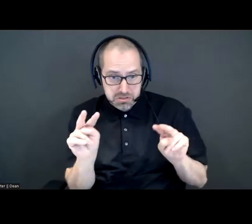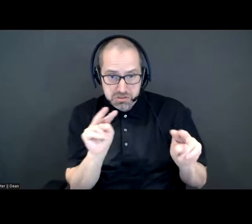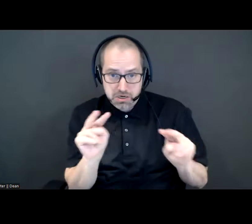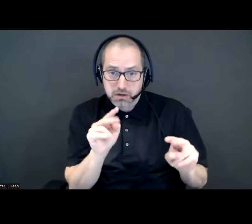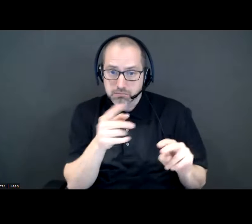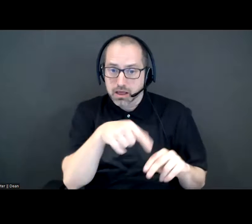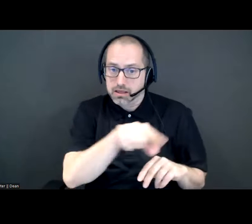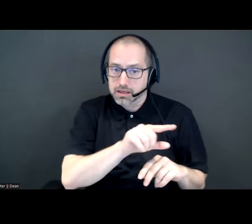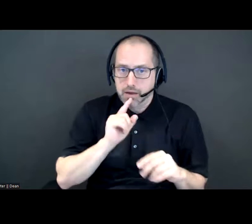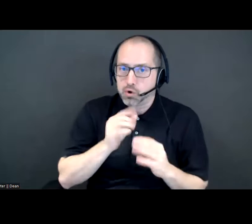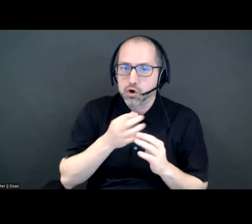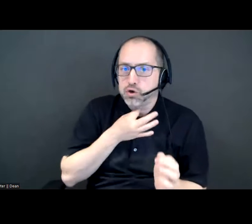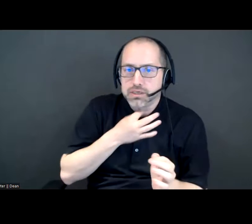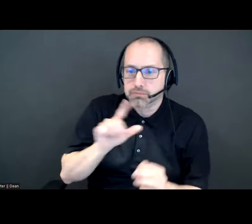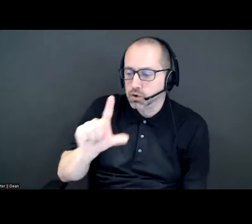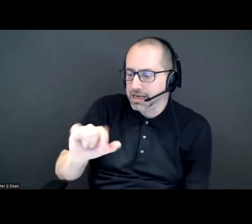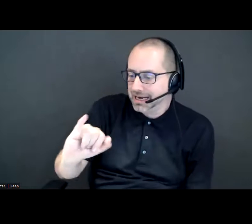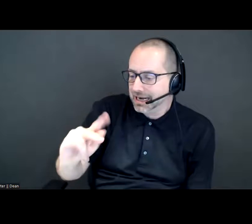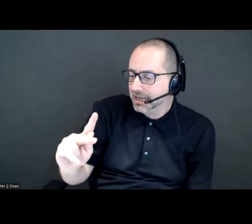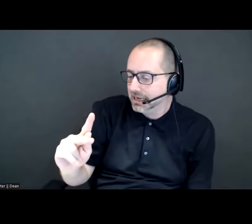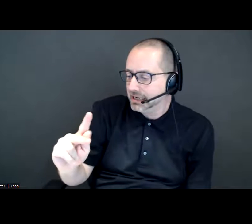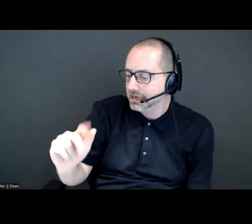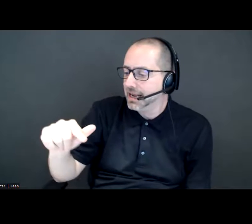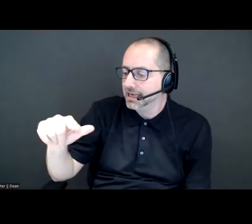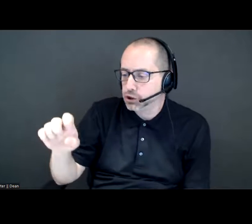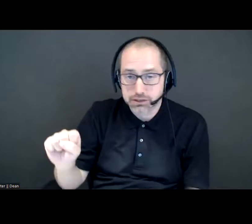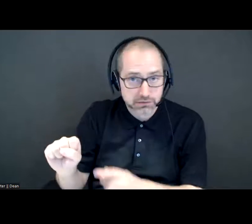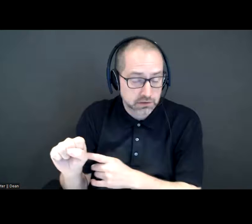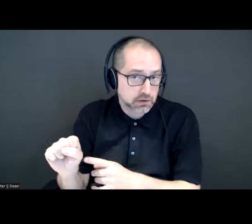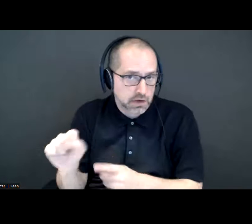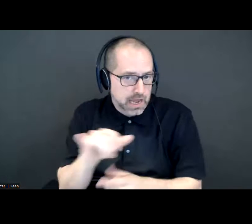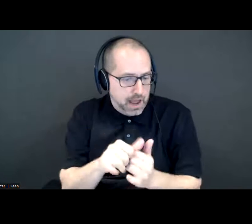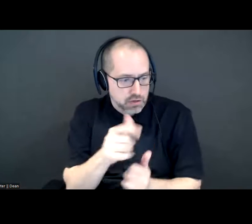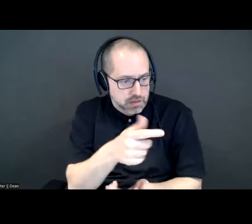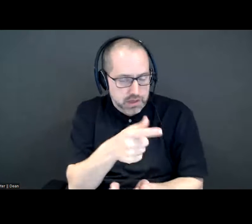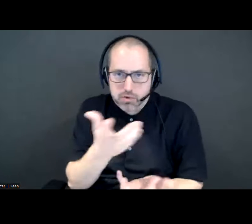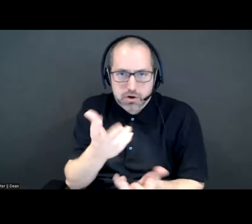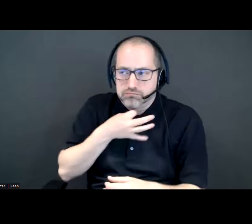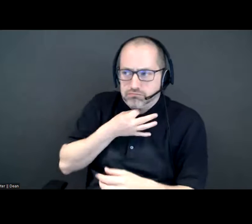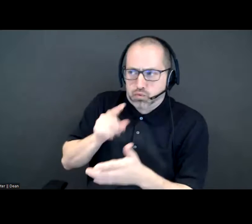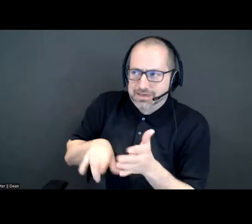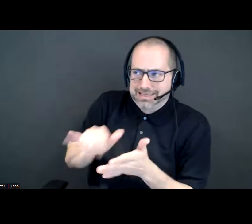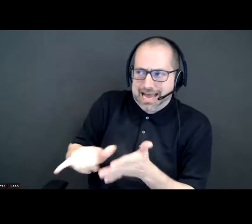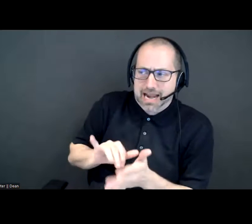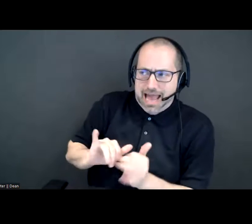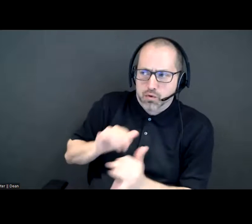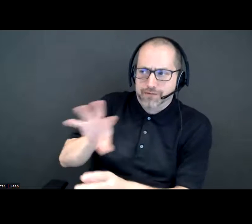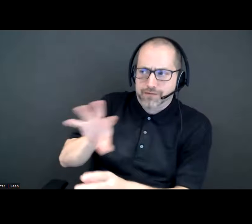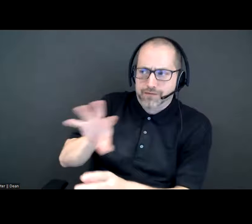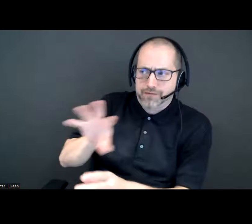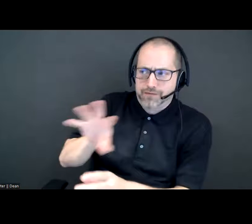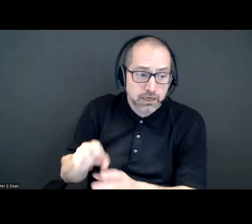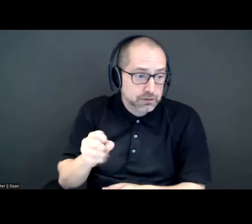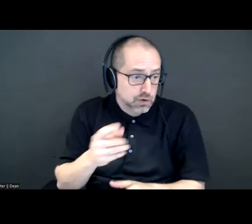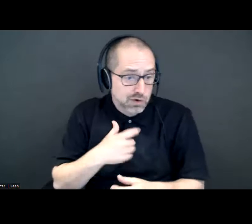hear what linkages was about and how they could get involved and interact with more seniors. So I'm sorry, I can't